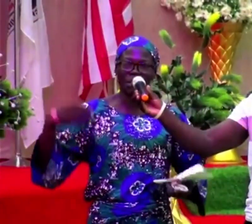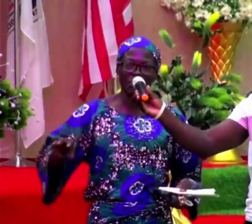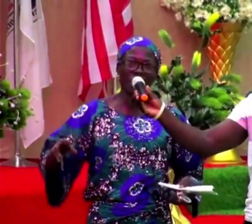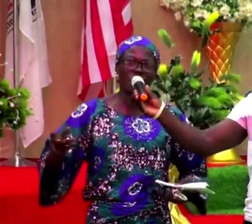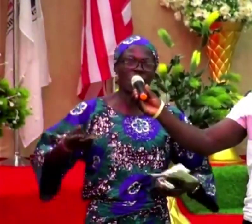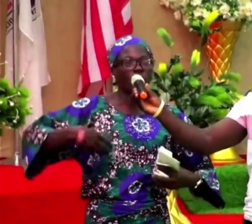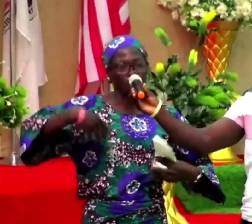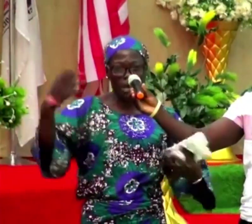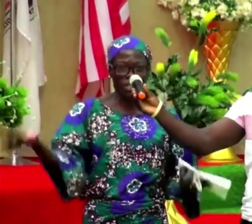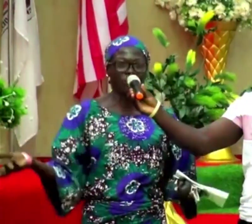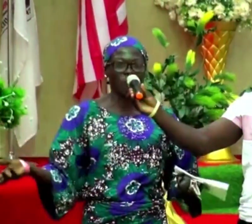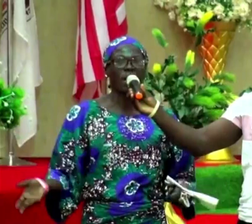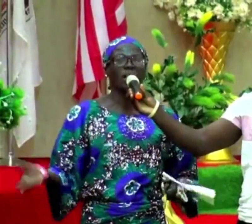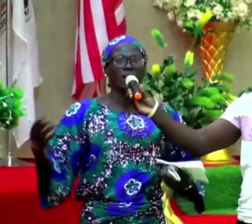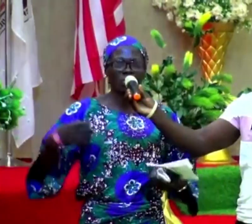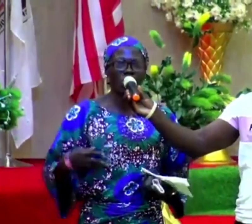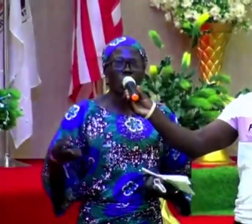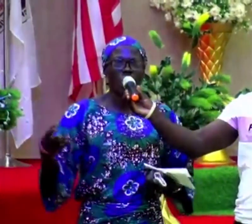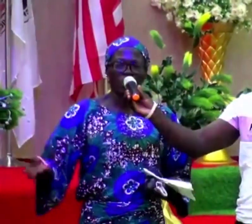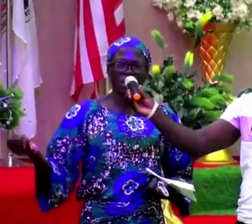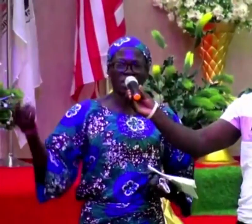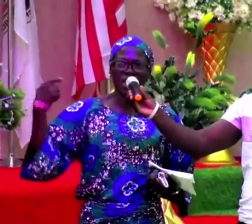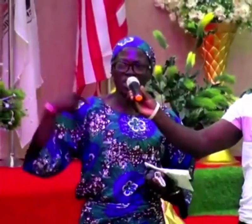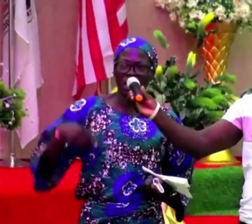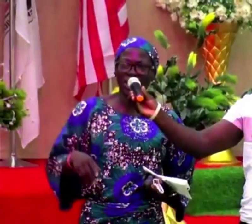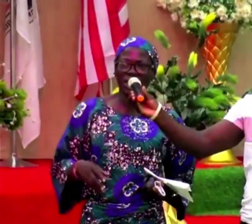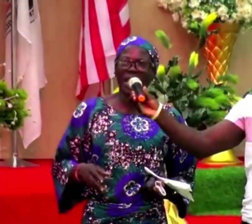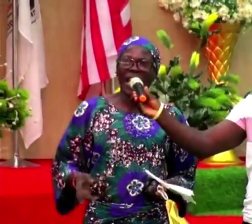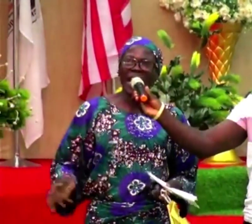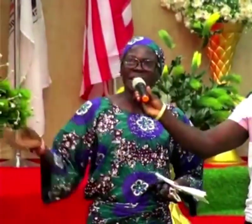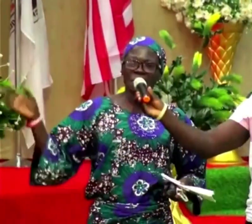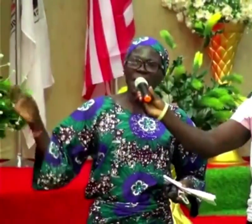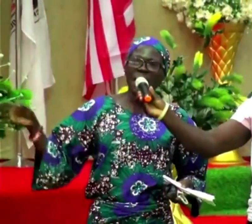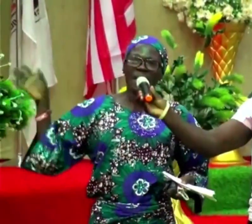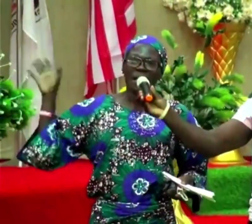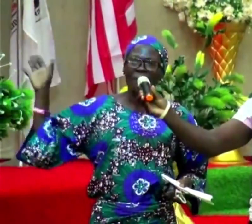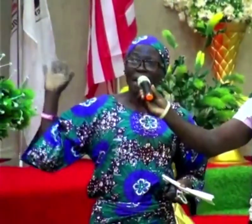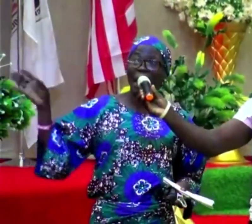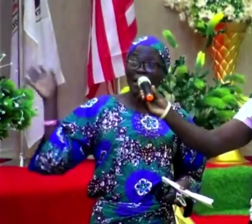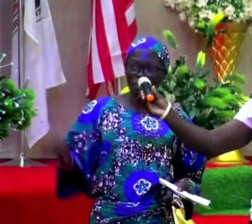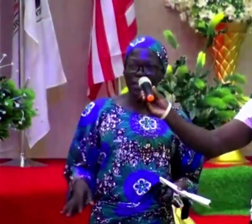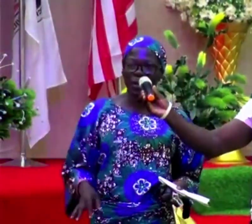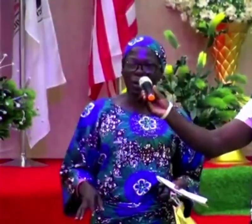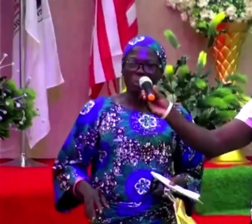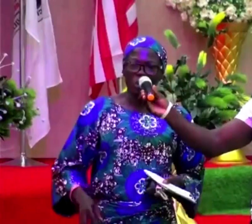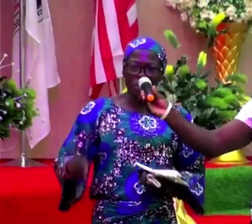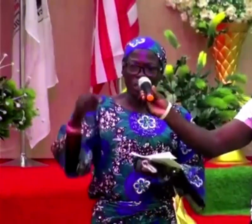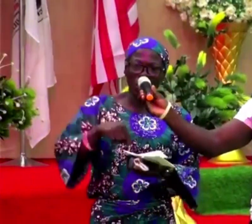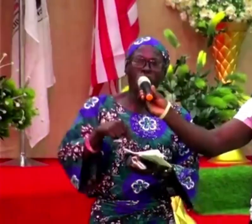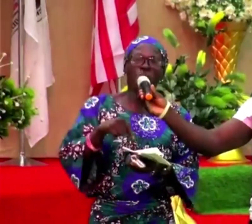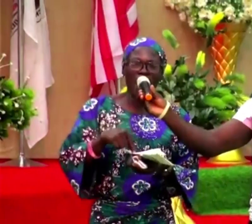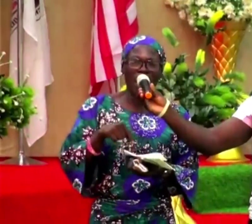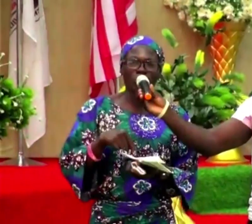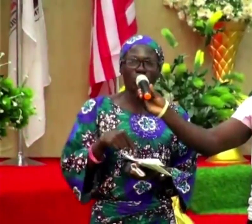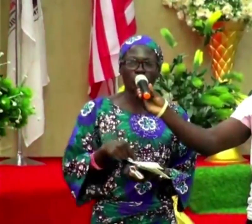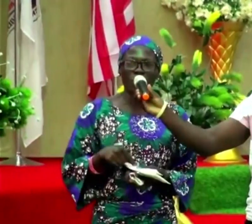dadi ti gbadura fun wa pe ona ma si fun wa so bo se di ojo keji eni pe a ma gba ipe ayo bi mo se tan